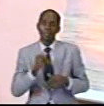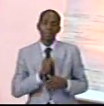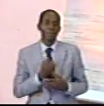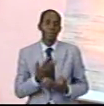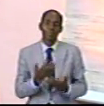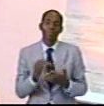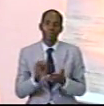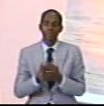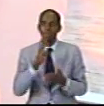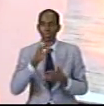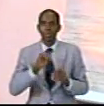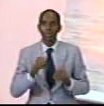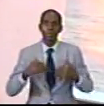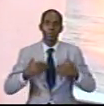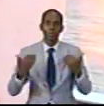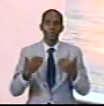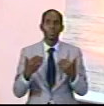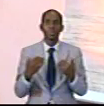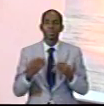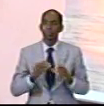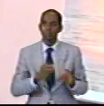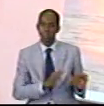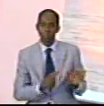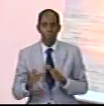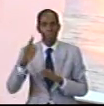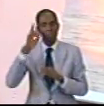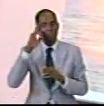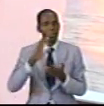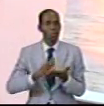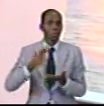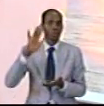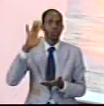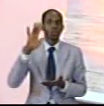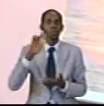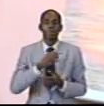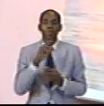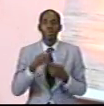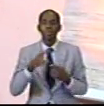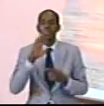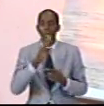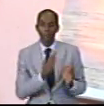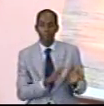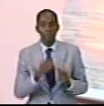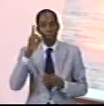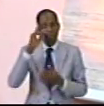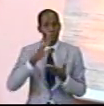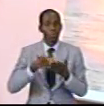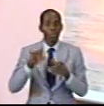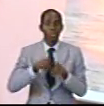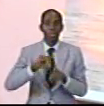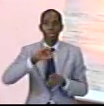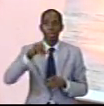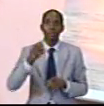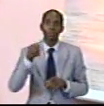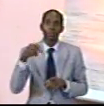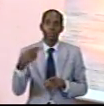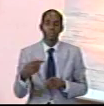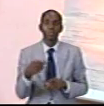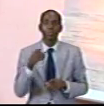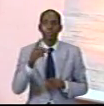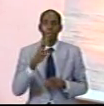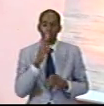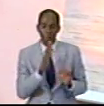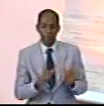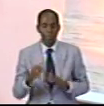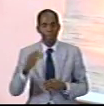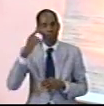to be there too. Ignited for glory. When you are ignited for glory like Joseph, you are ignited for glory like